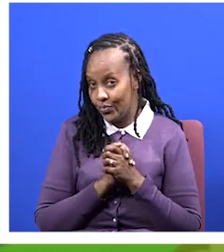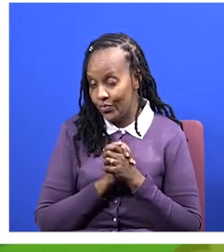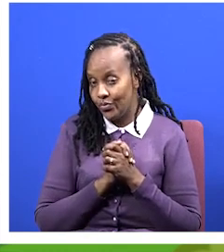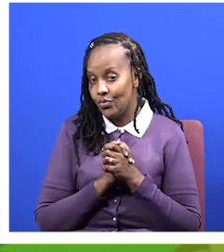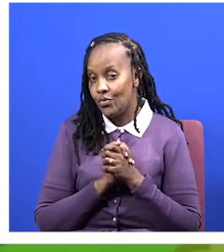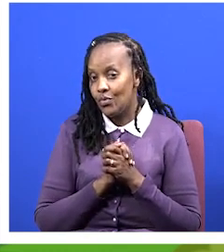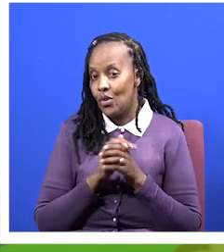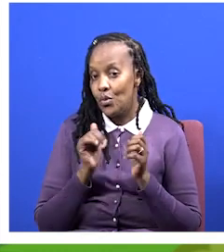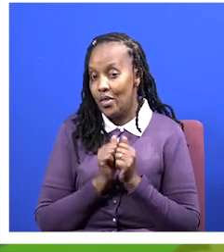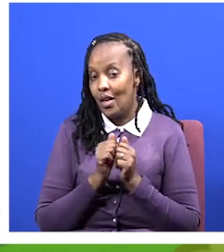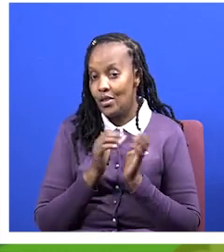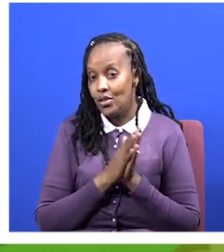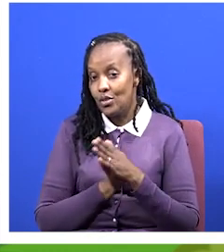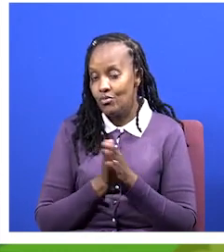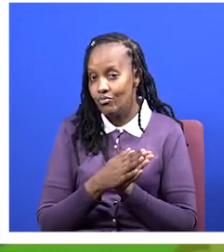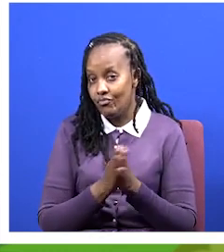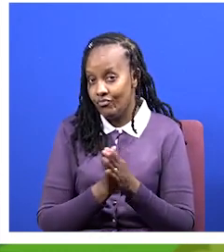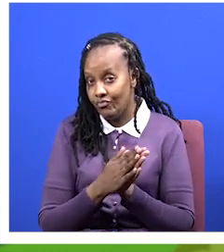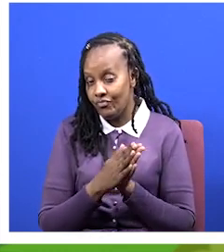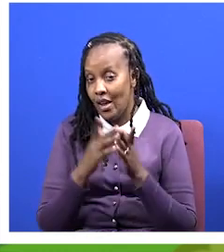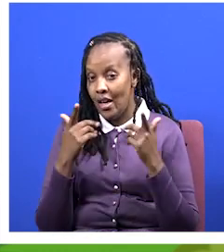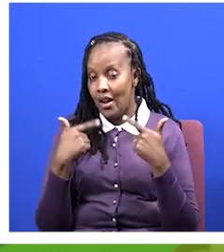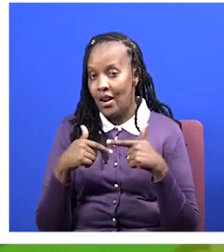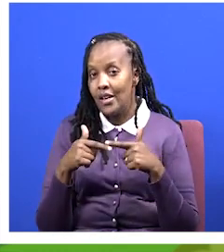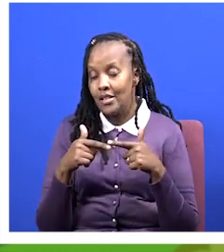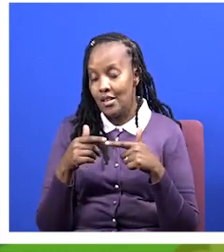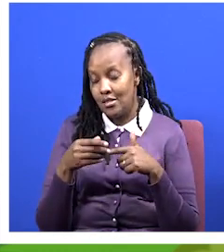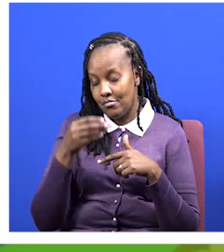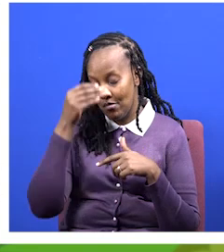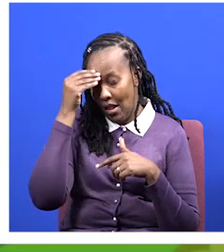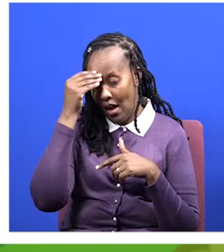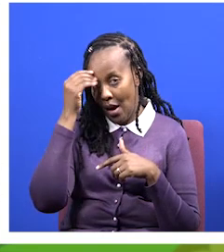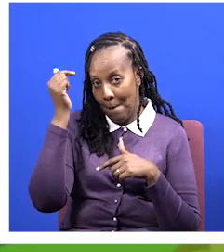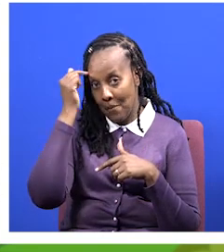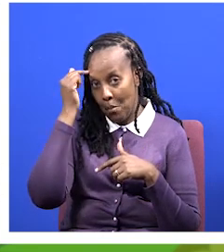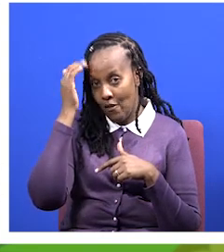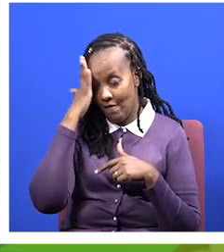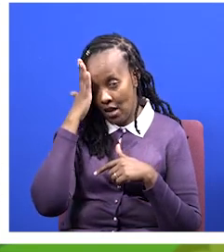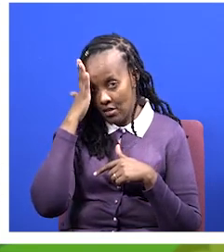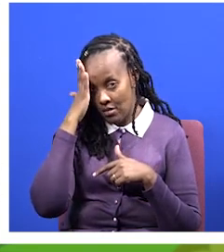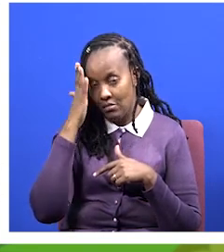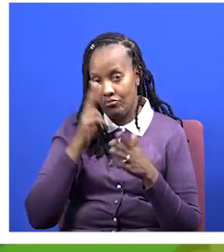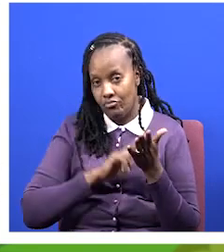So, with that story, let us look at our memory verse for